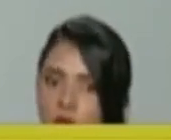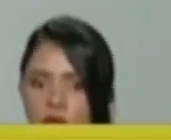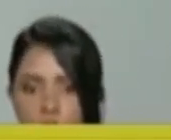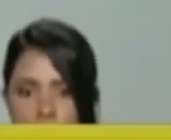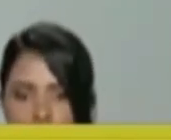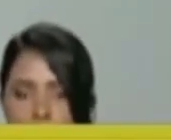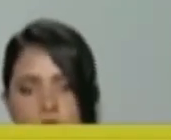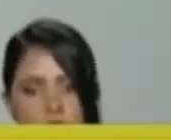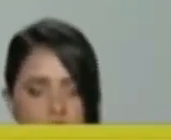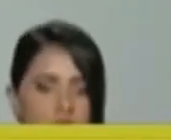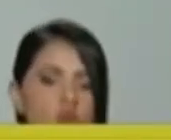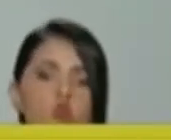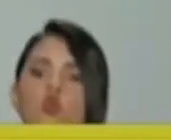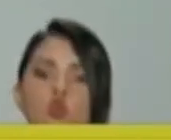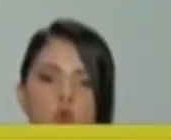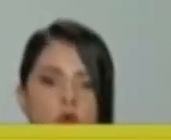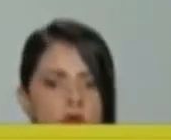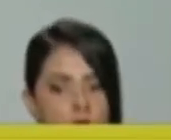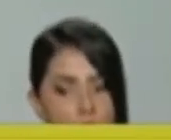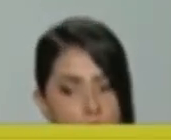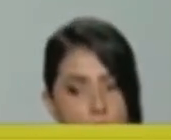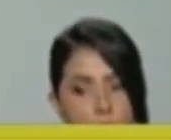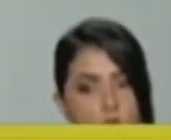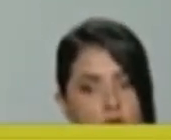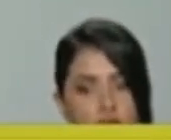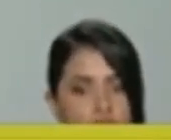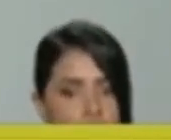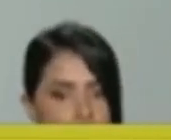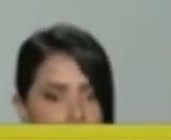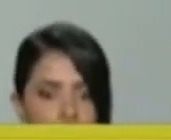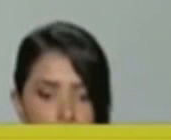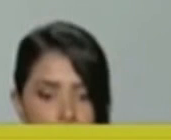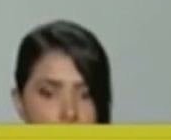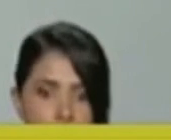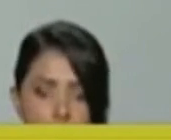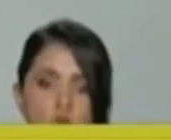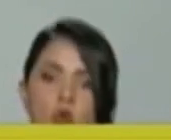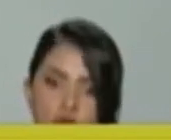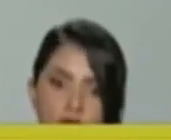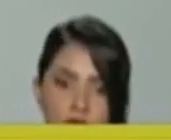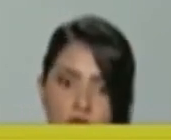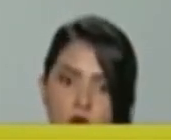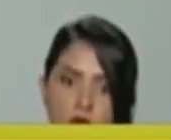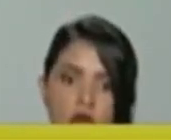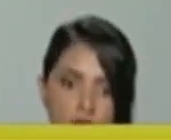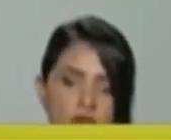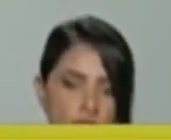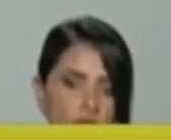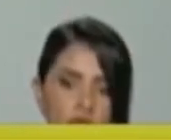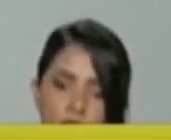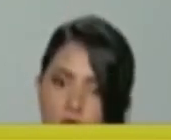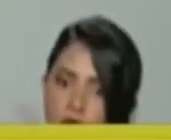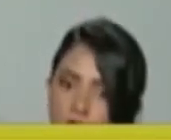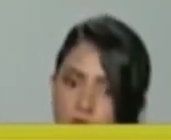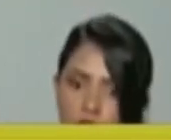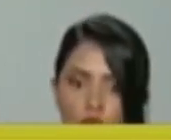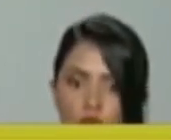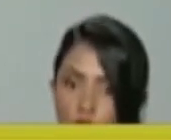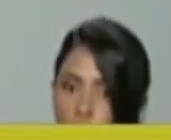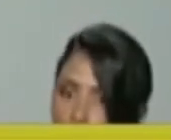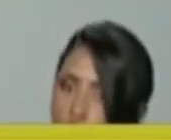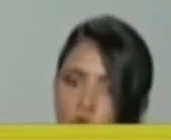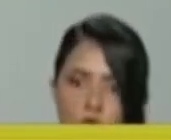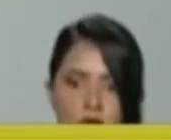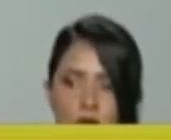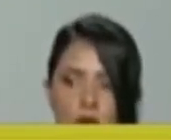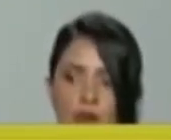mistaken, I said that he was obliged to construct, to build his own narrative, explaining the